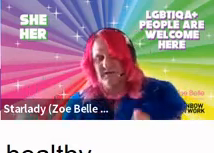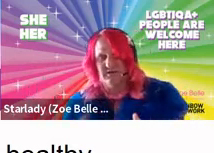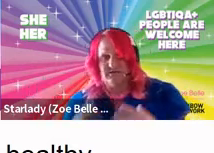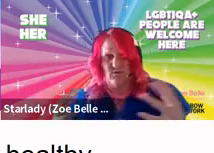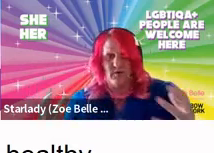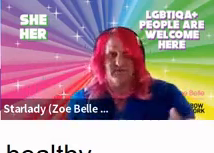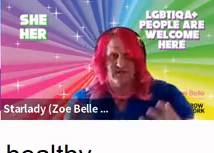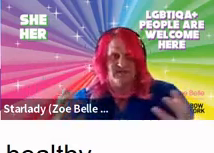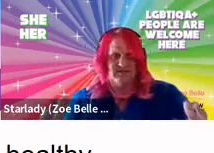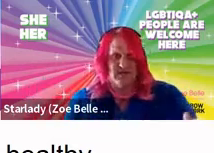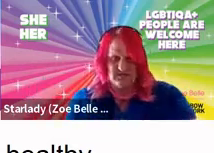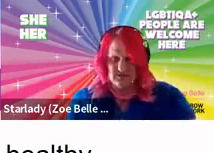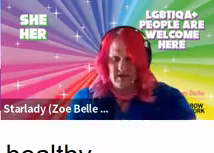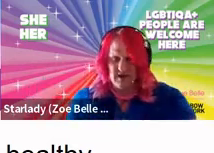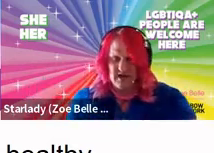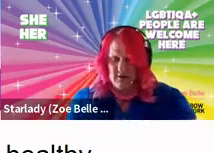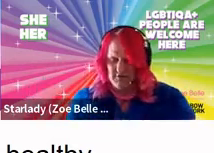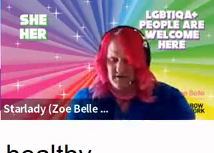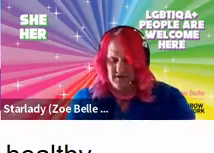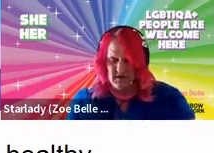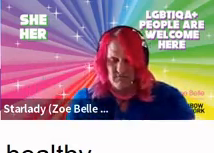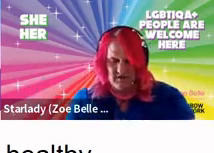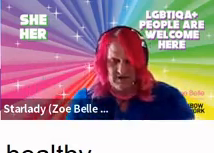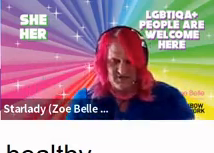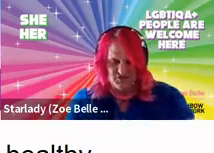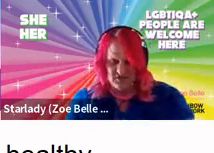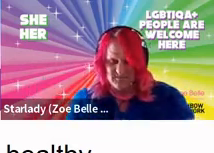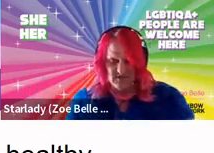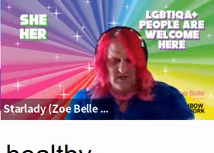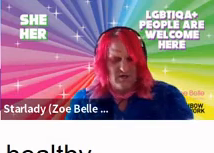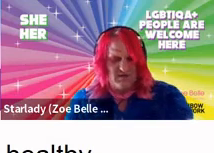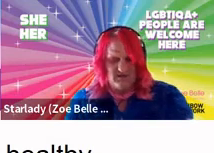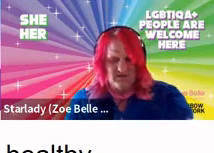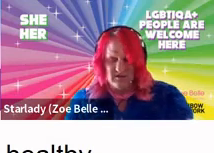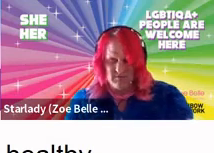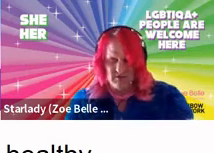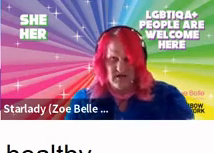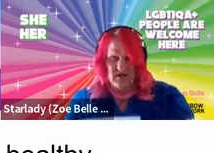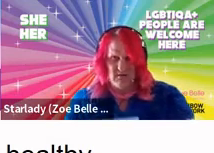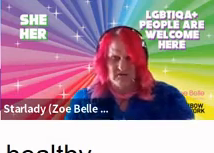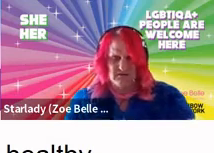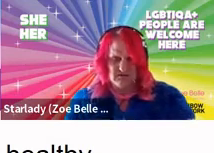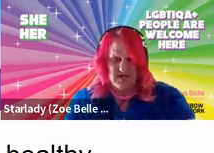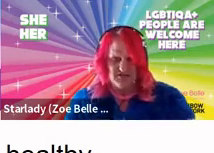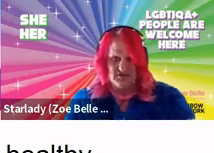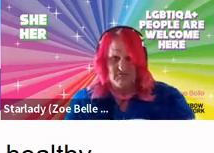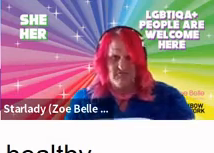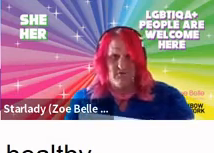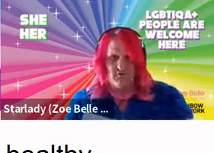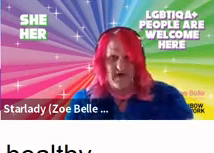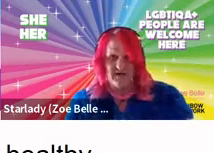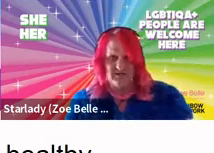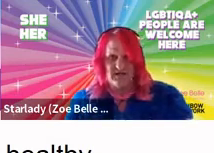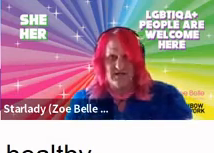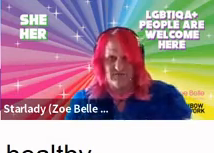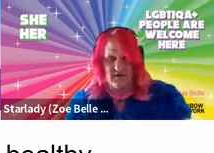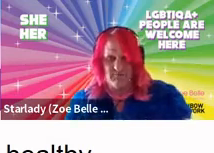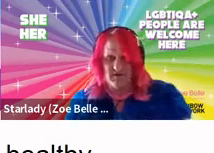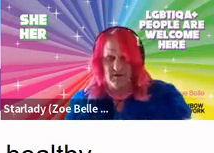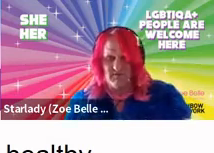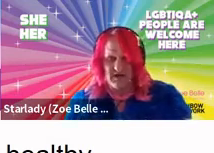heterosexual men. And it's a website designed to create healthy relationships. But in the community consultation for